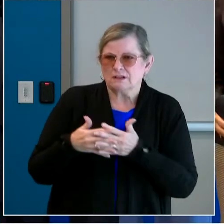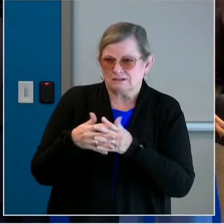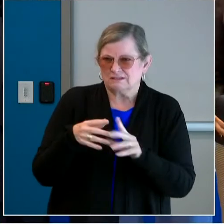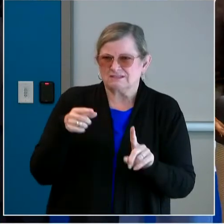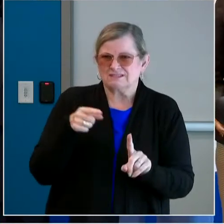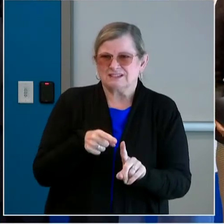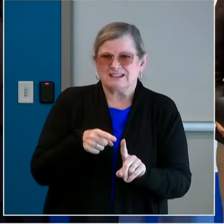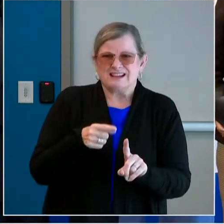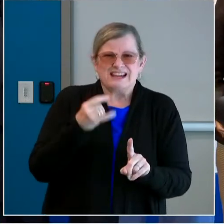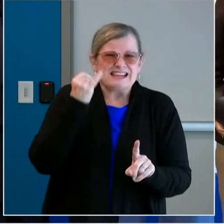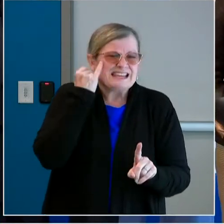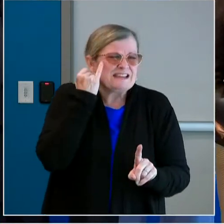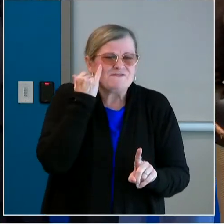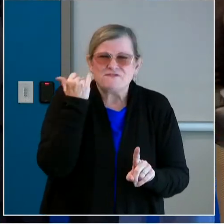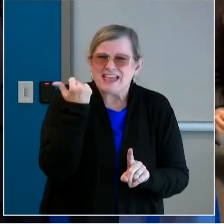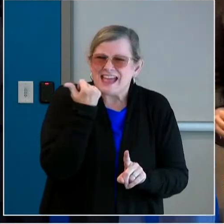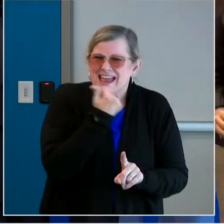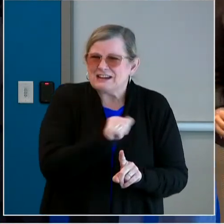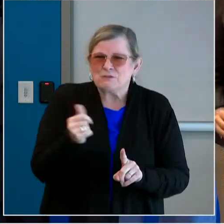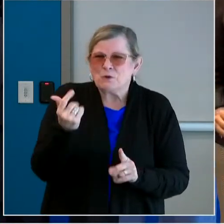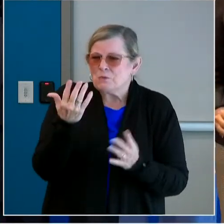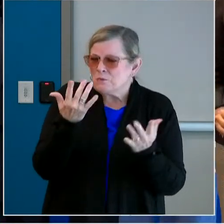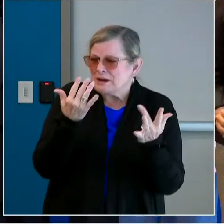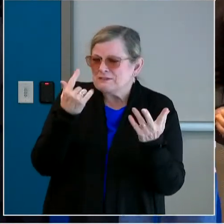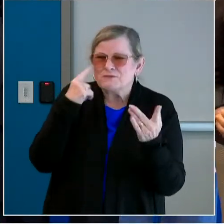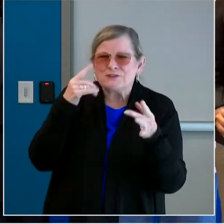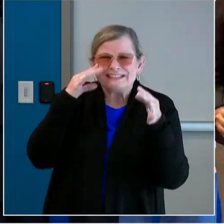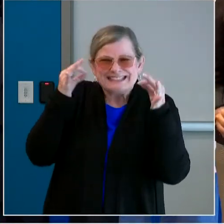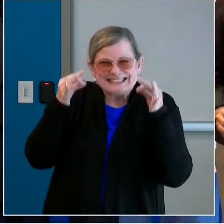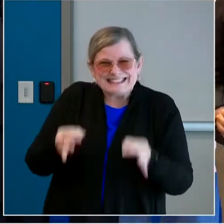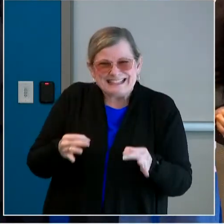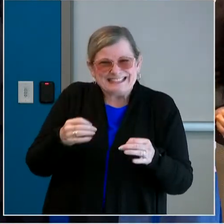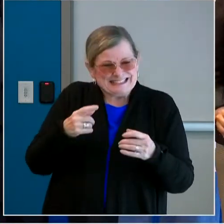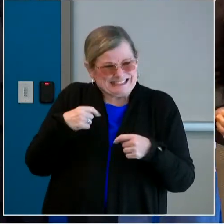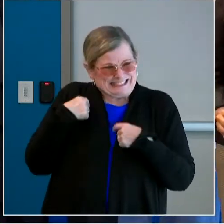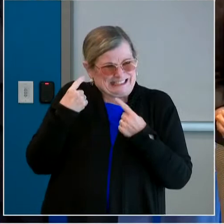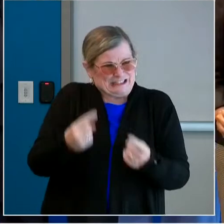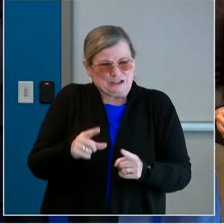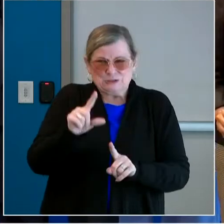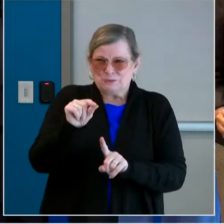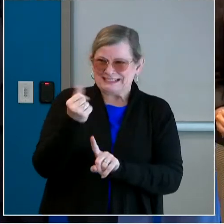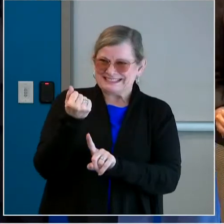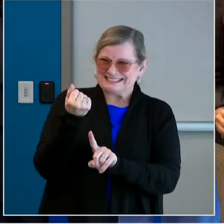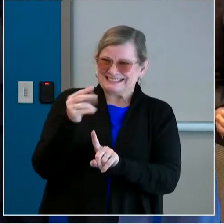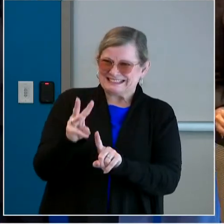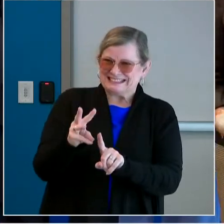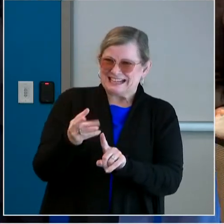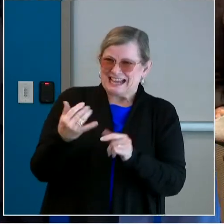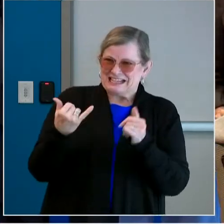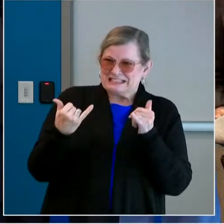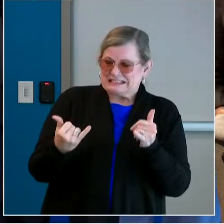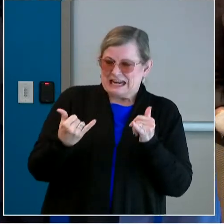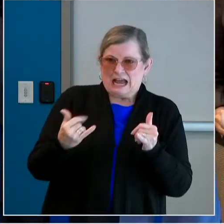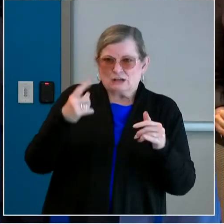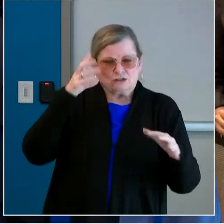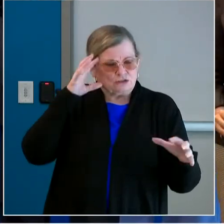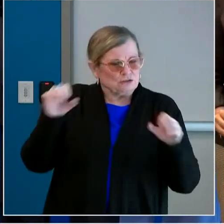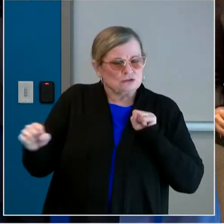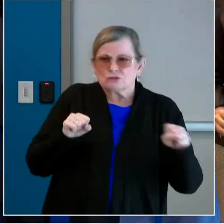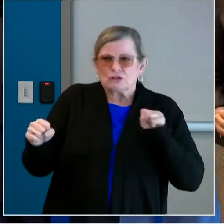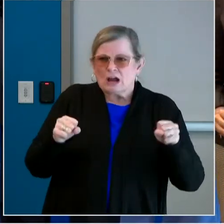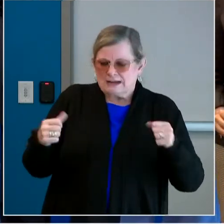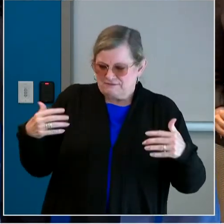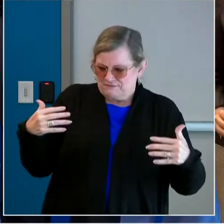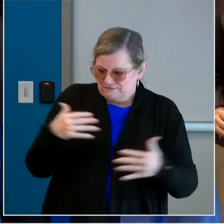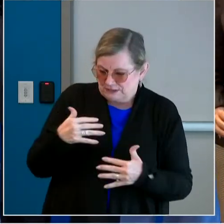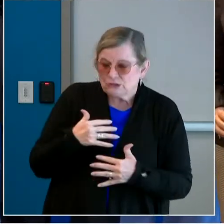decision since 2016, it was shocking and terrifying. And in DC, we know that the stakes are even higher,